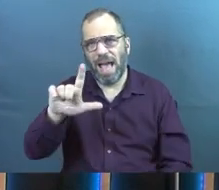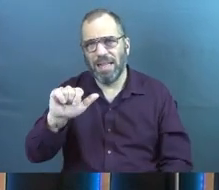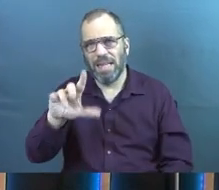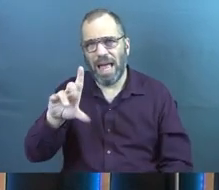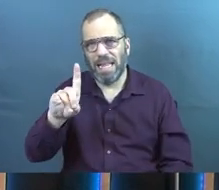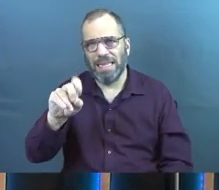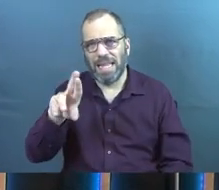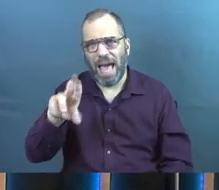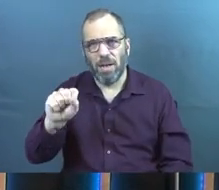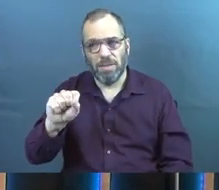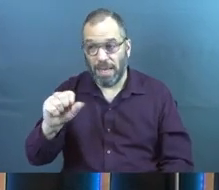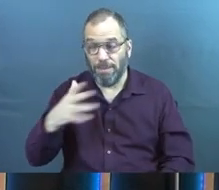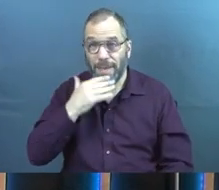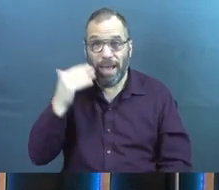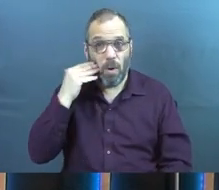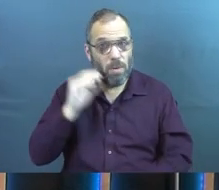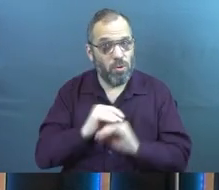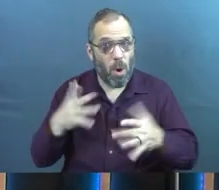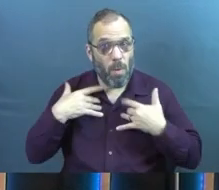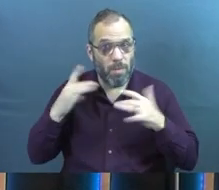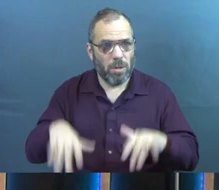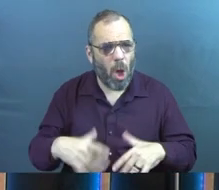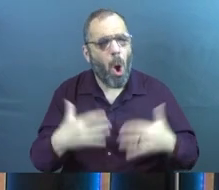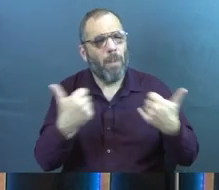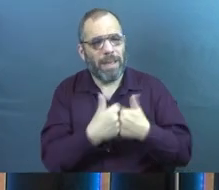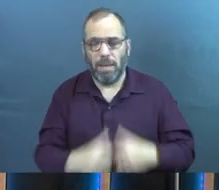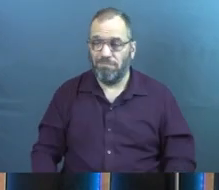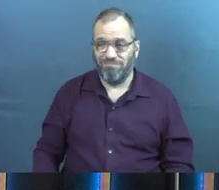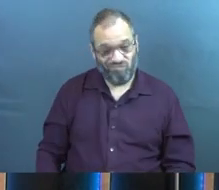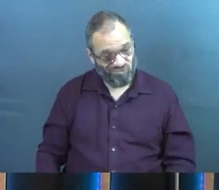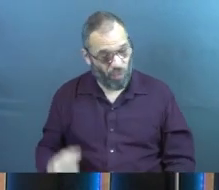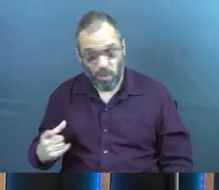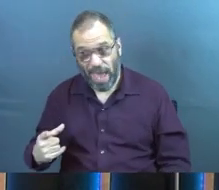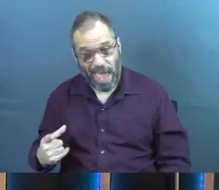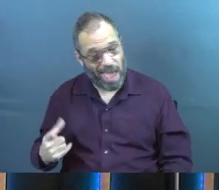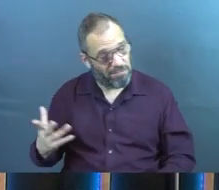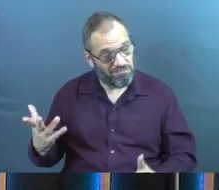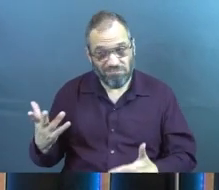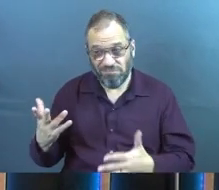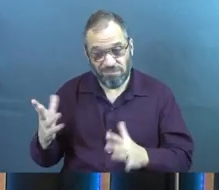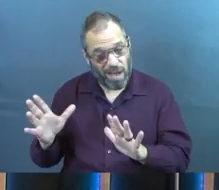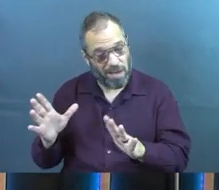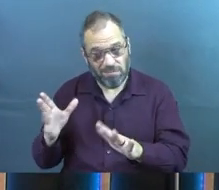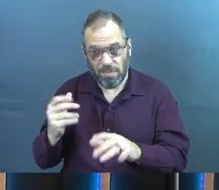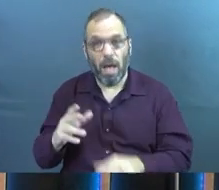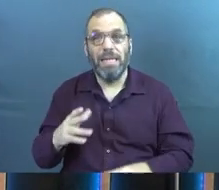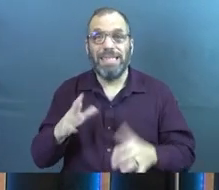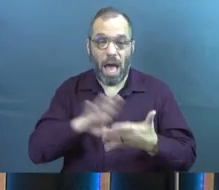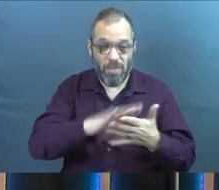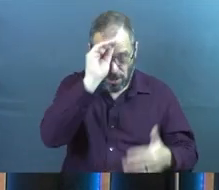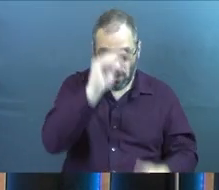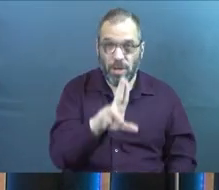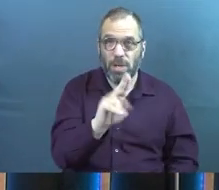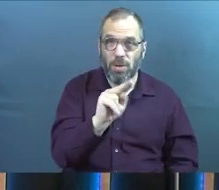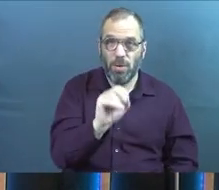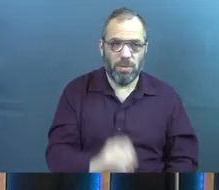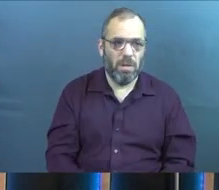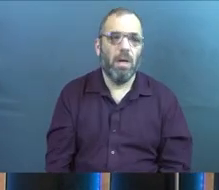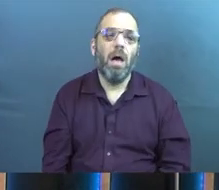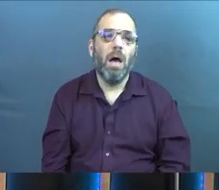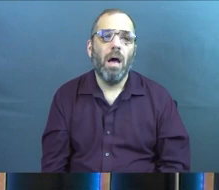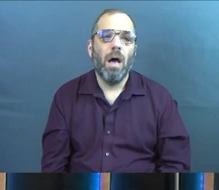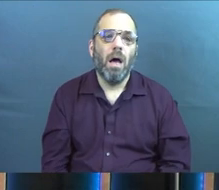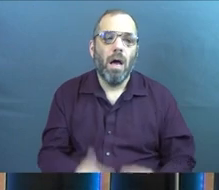just, no mercy in our household, right? They're like, let's play this game. I'm like, all right. You know, they're learning Uno right now. And it's just like,